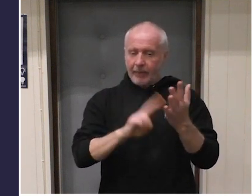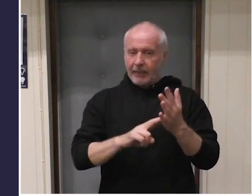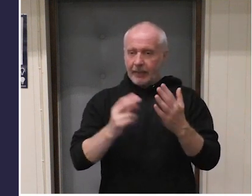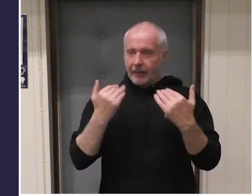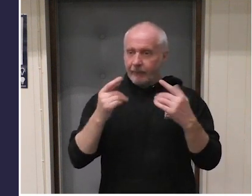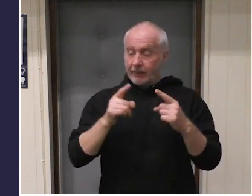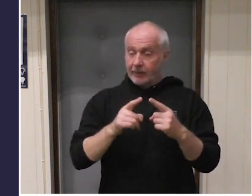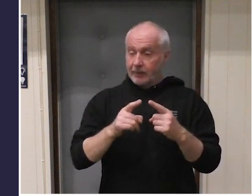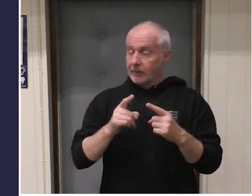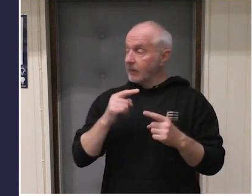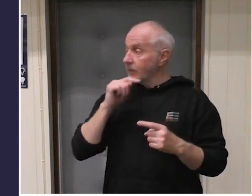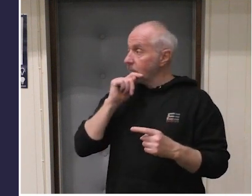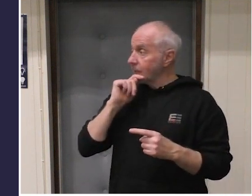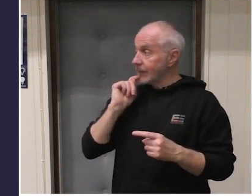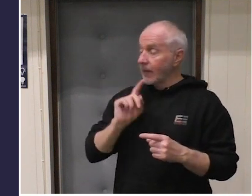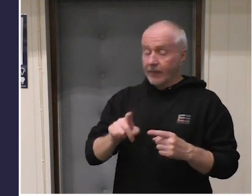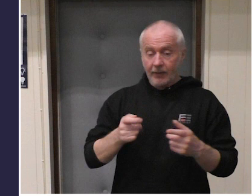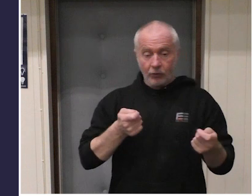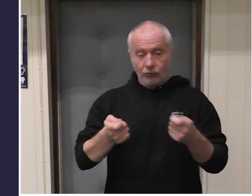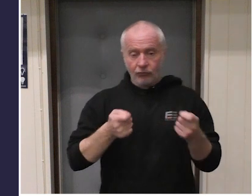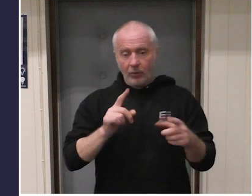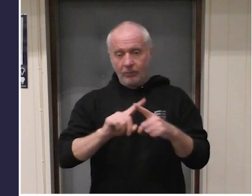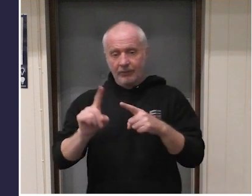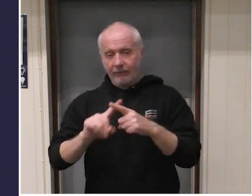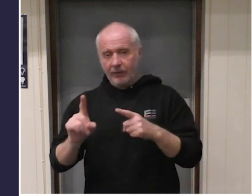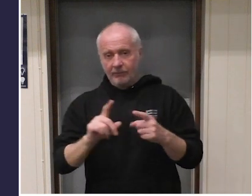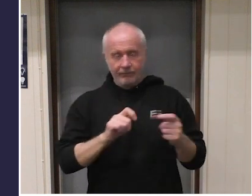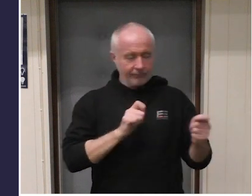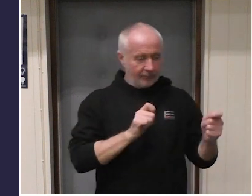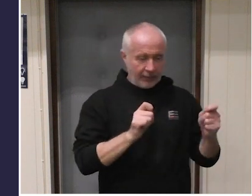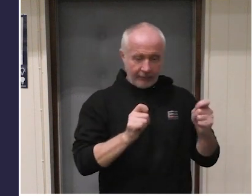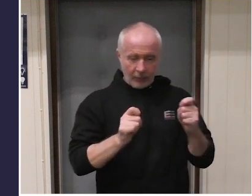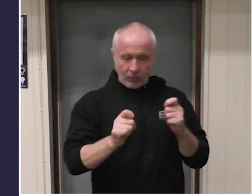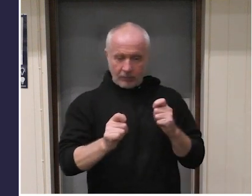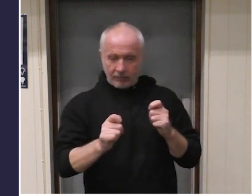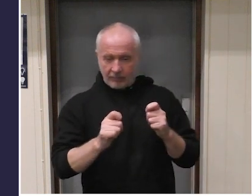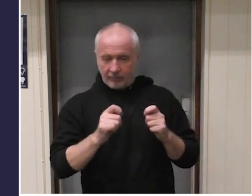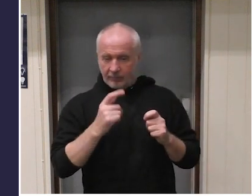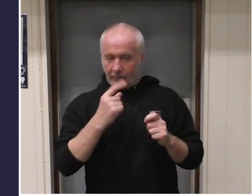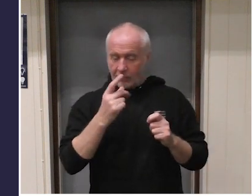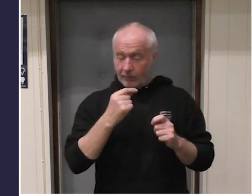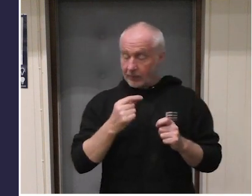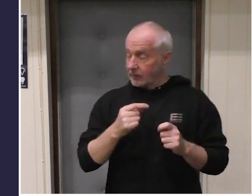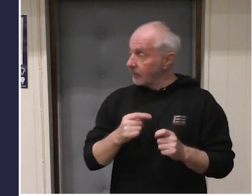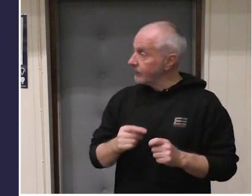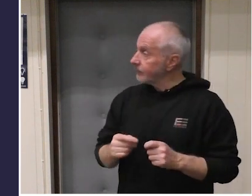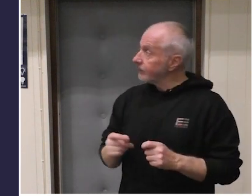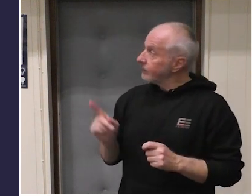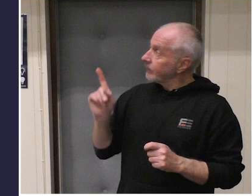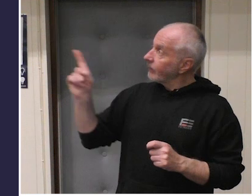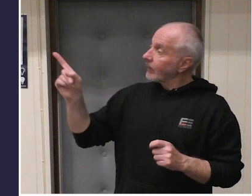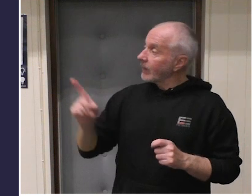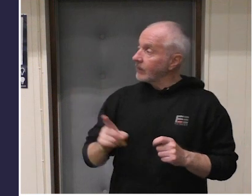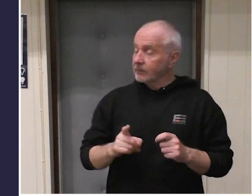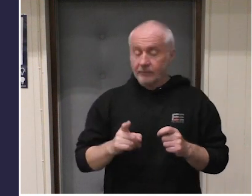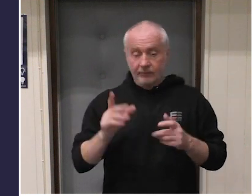controls the different evolutionary possibilities. And then the key thing is that the